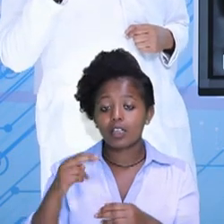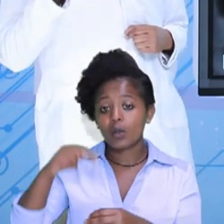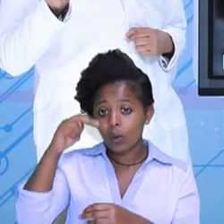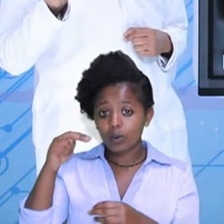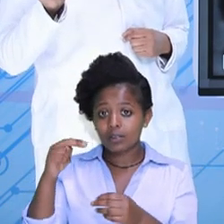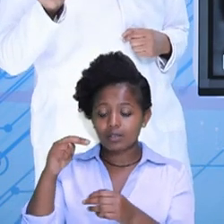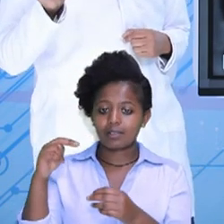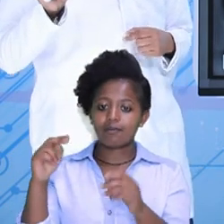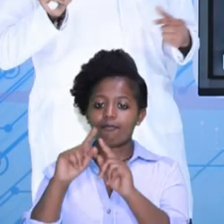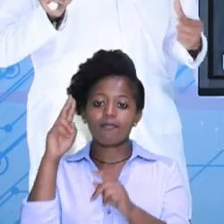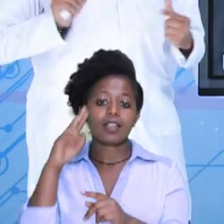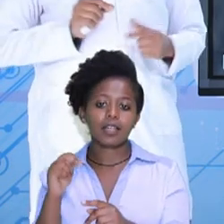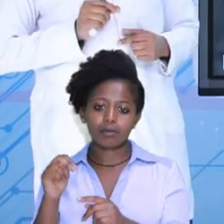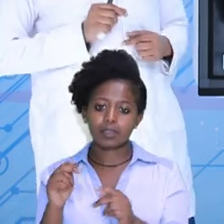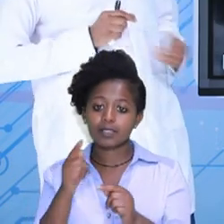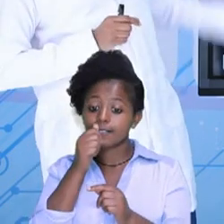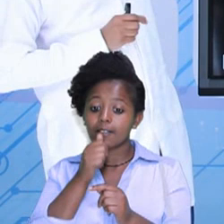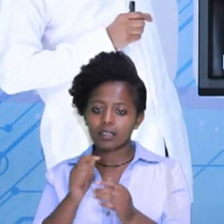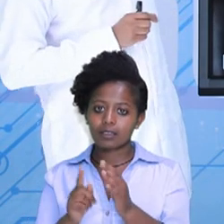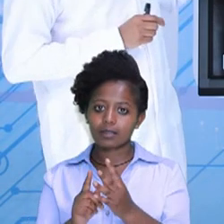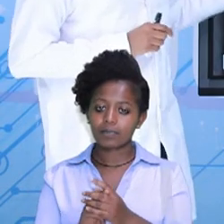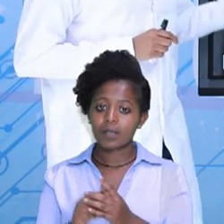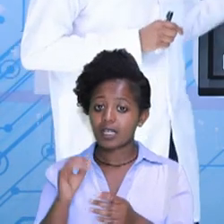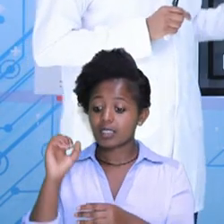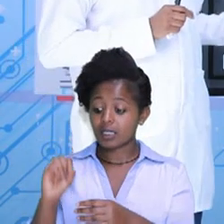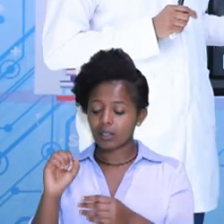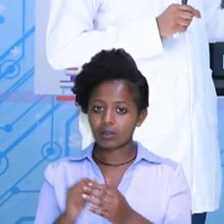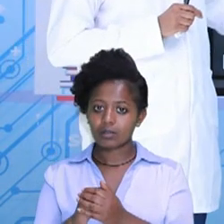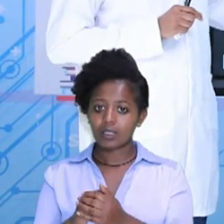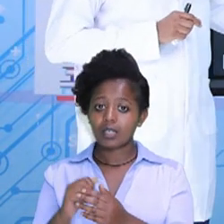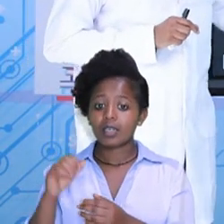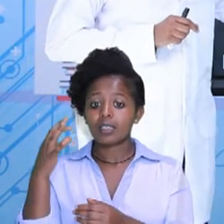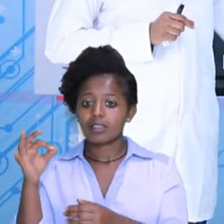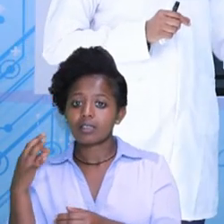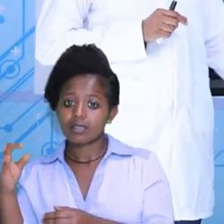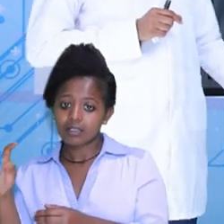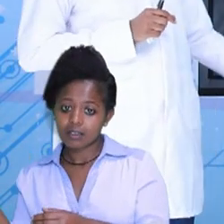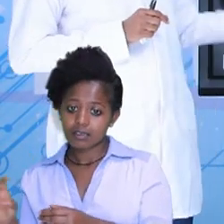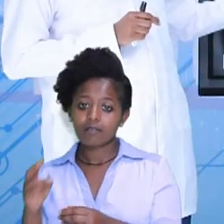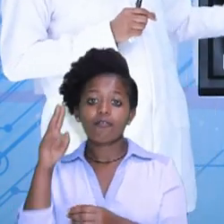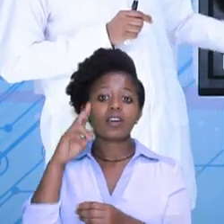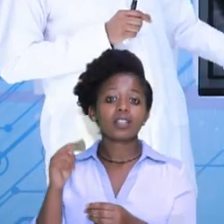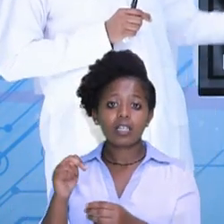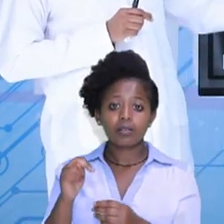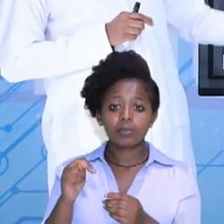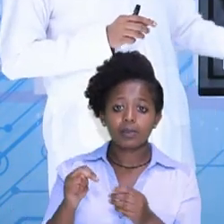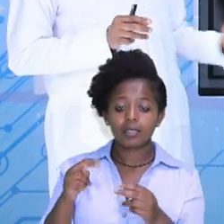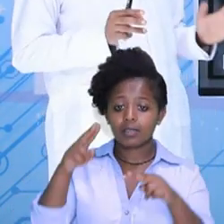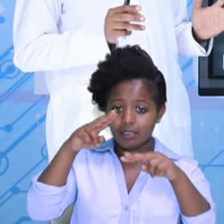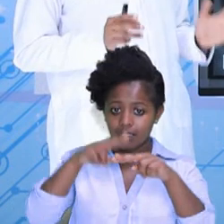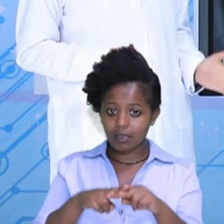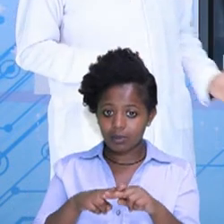Vietnam secretly in the South. In 1916, a group of South Vietnam known as Viet Cong are set